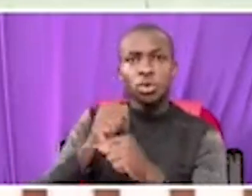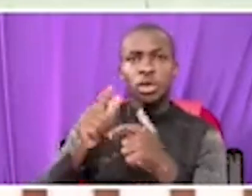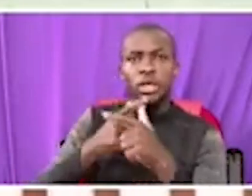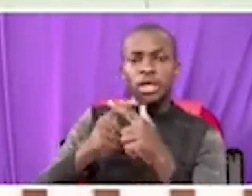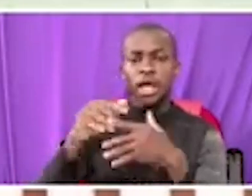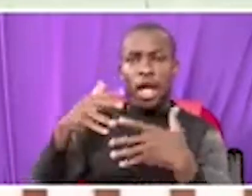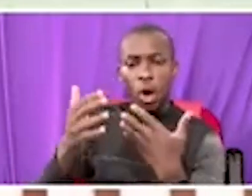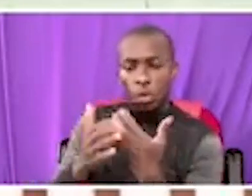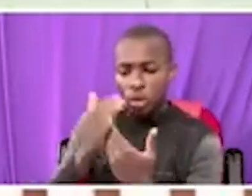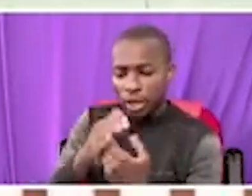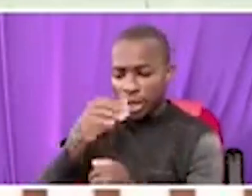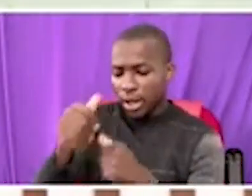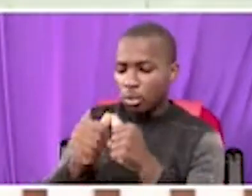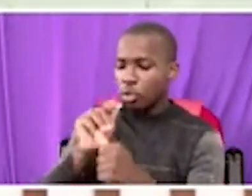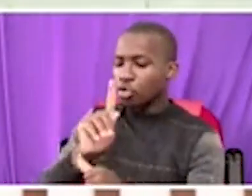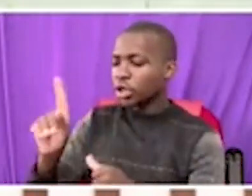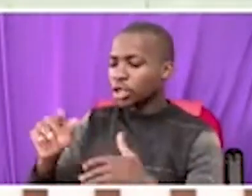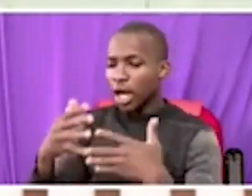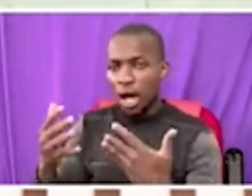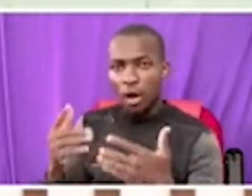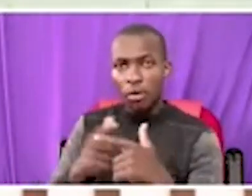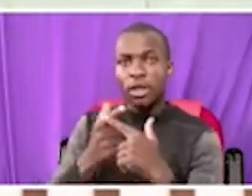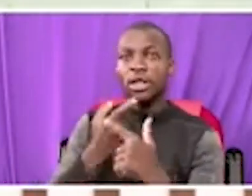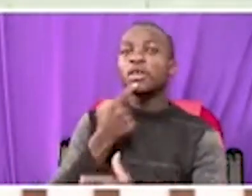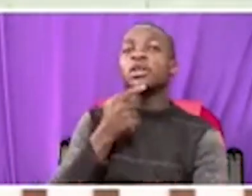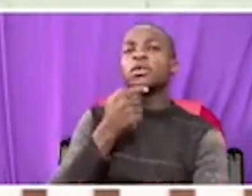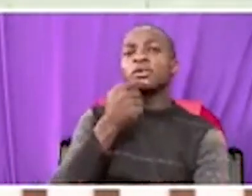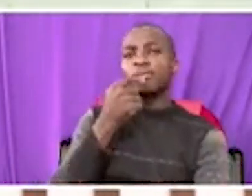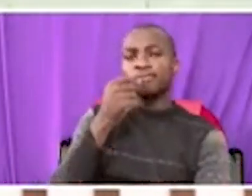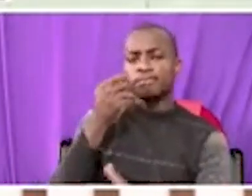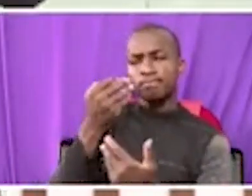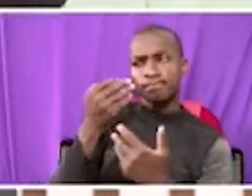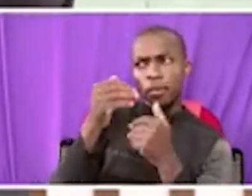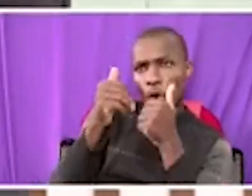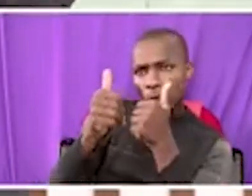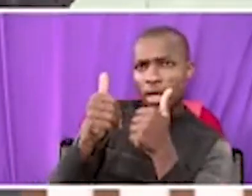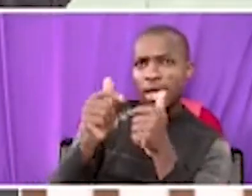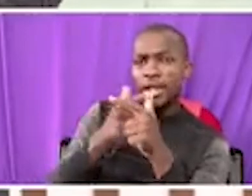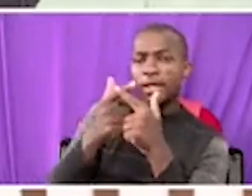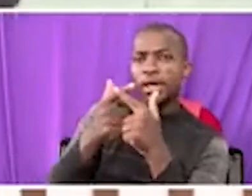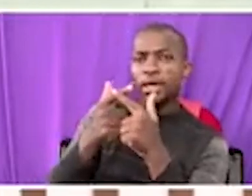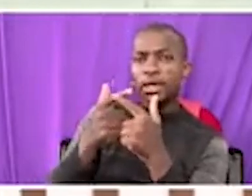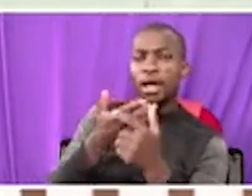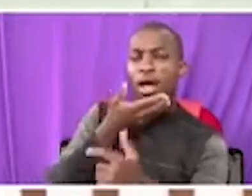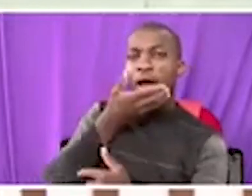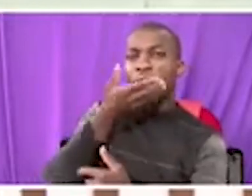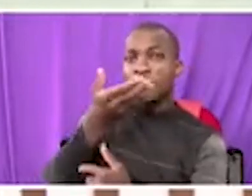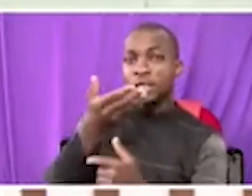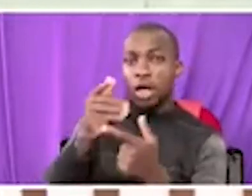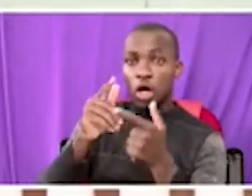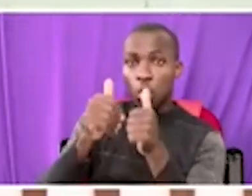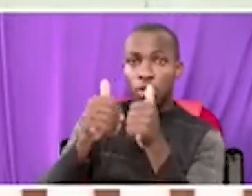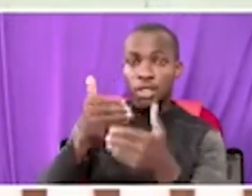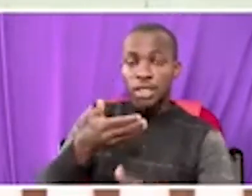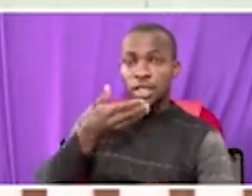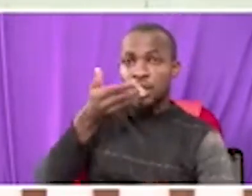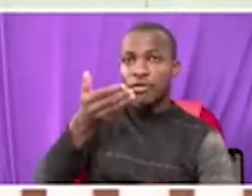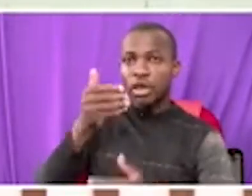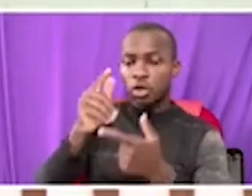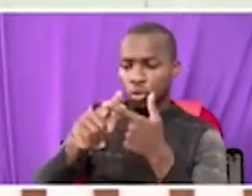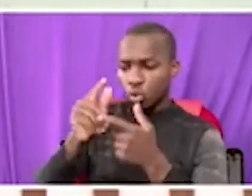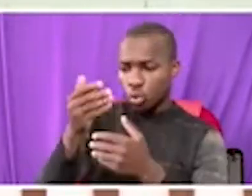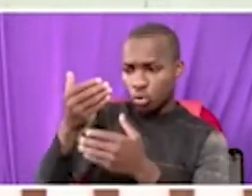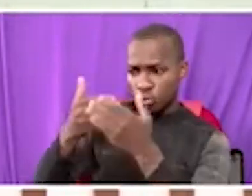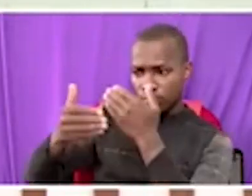them? They asked. I said, well, and I gave them an answer that was given by a certain